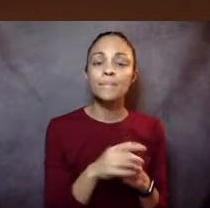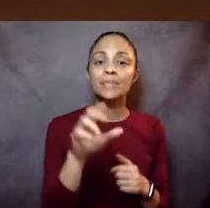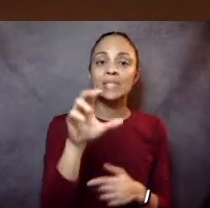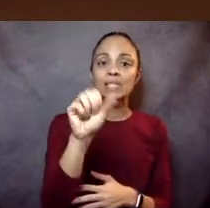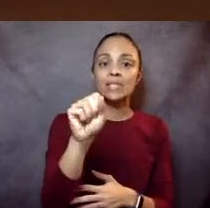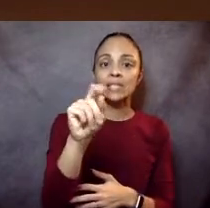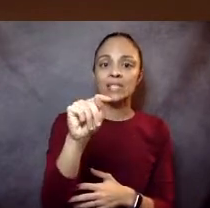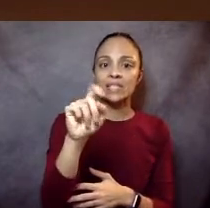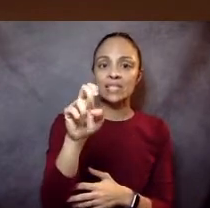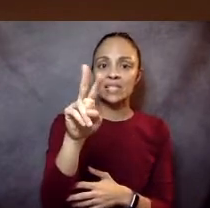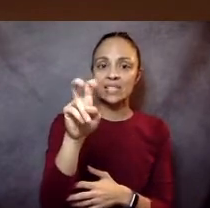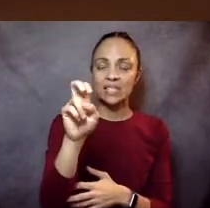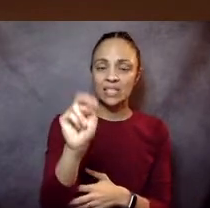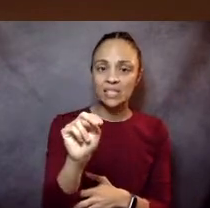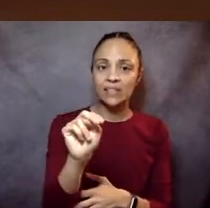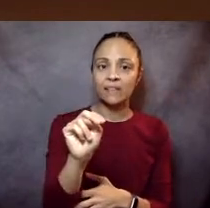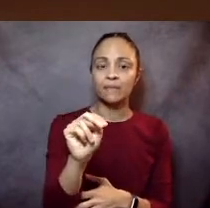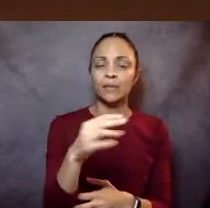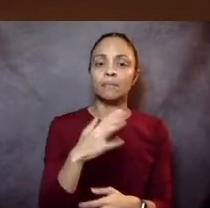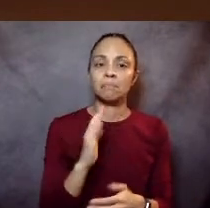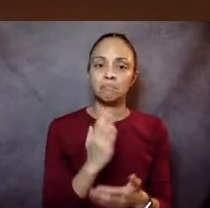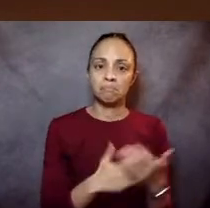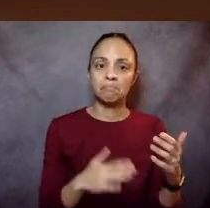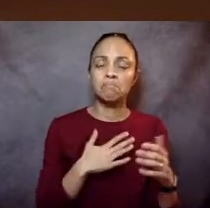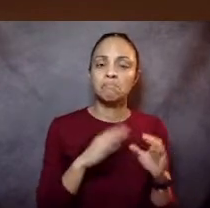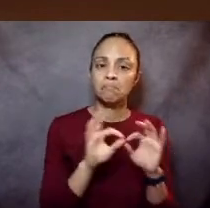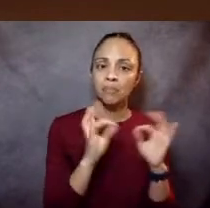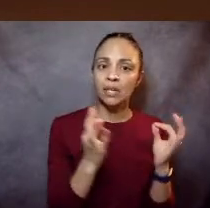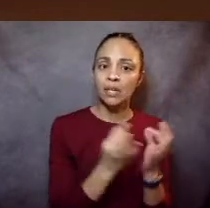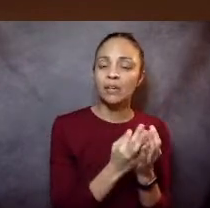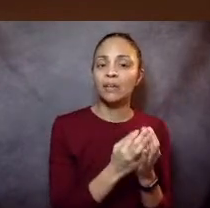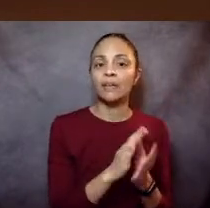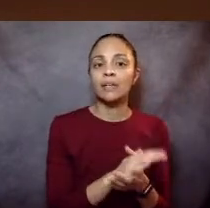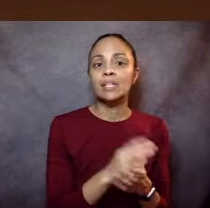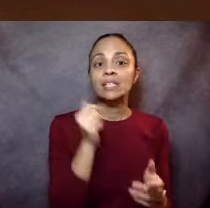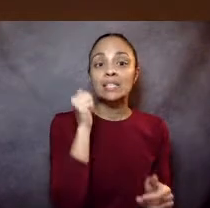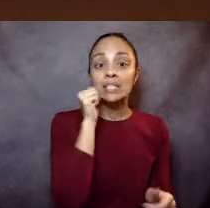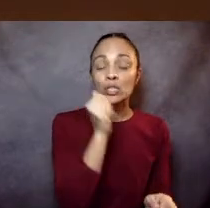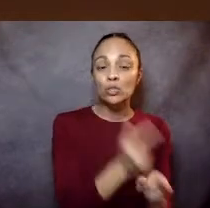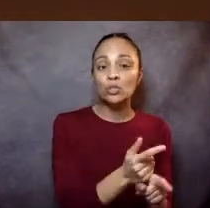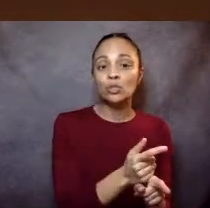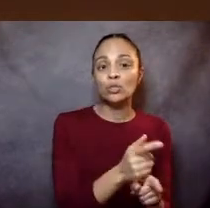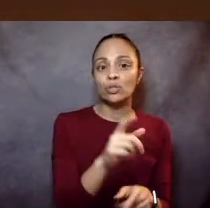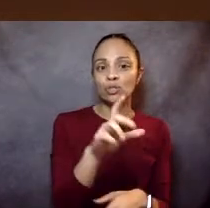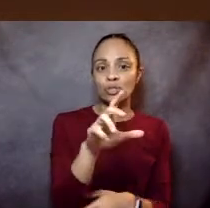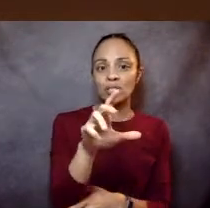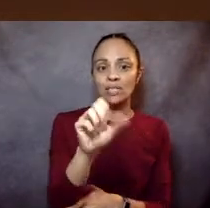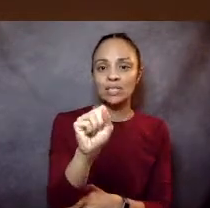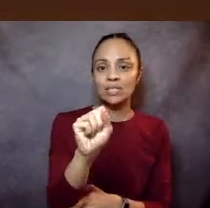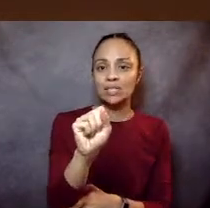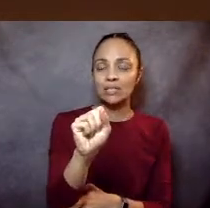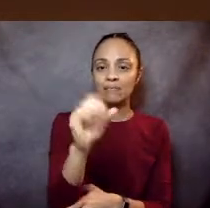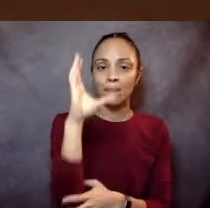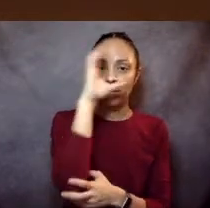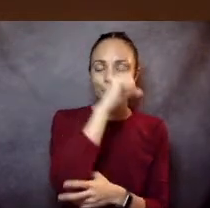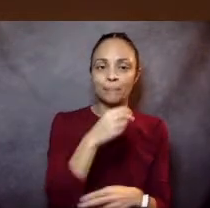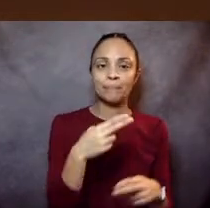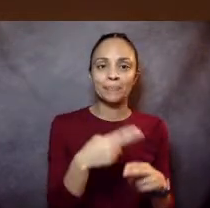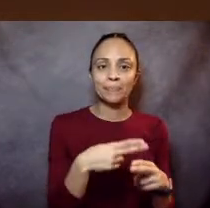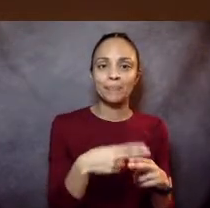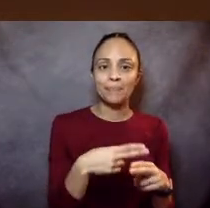the sister, the big sister of Patricia Grace Burton, and the wife of the late Don Quinn